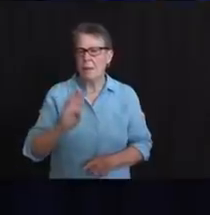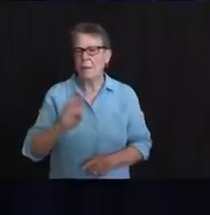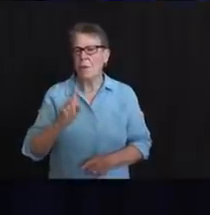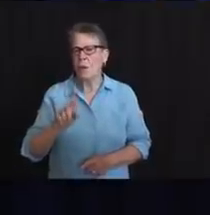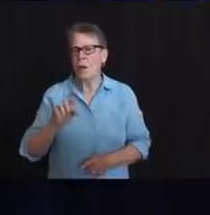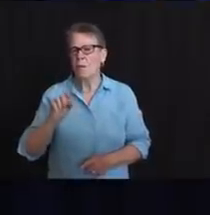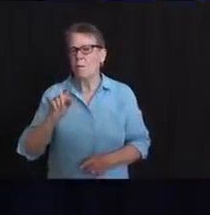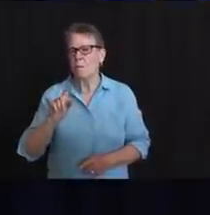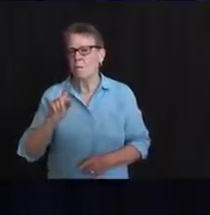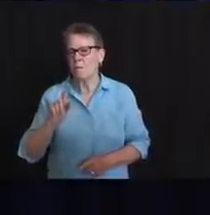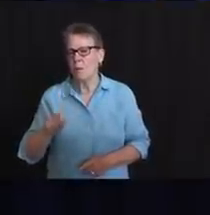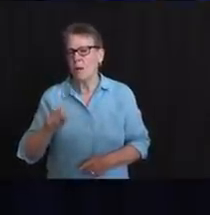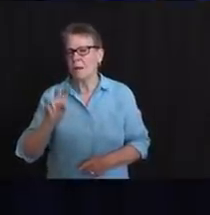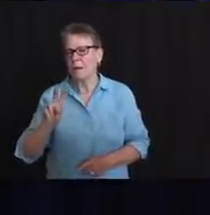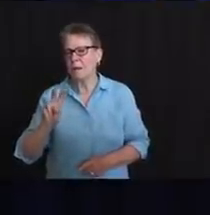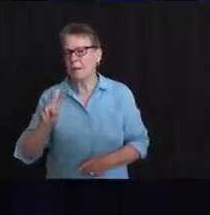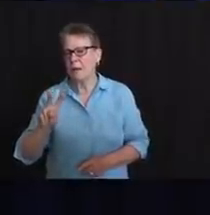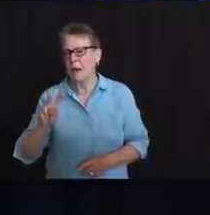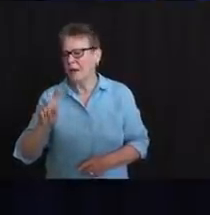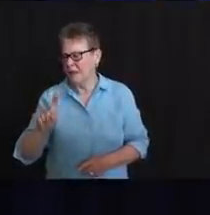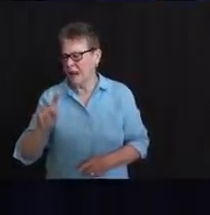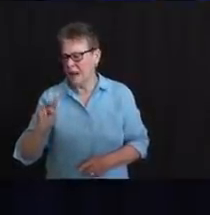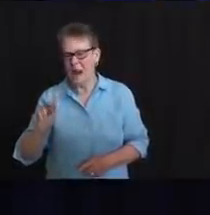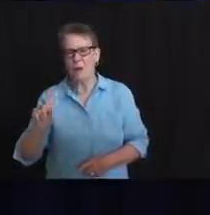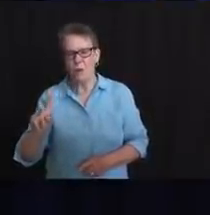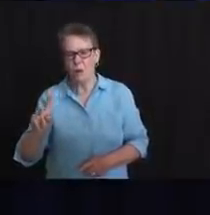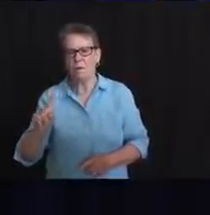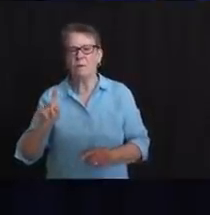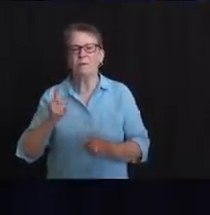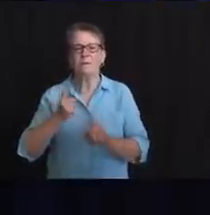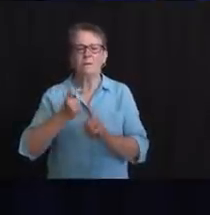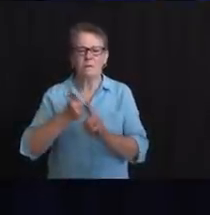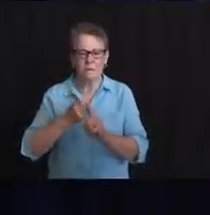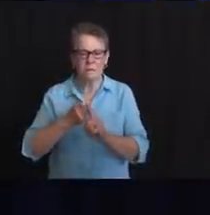Additionally, we do have 164 reports of